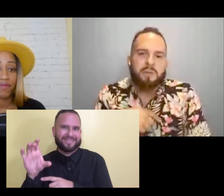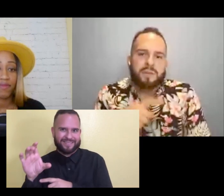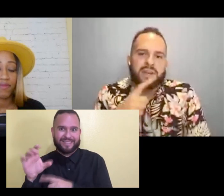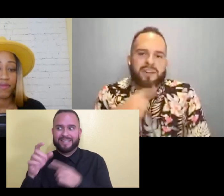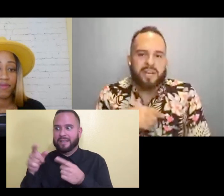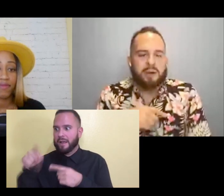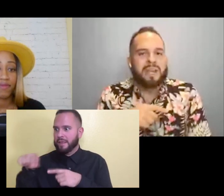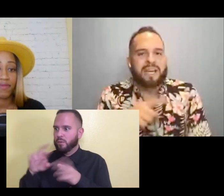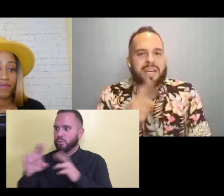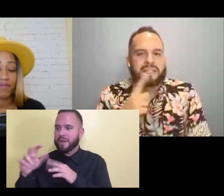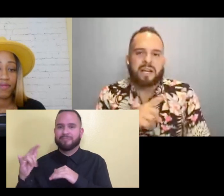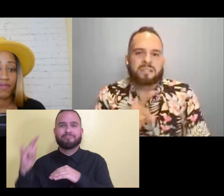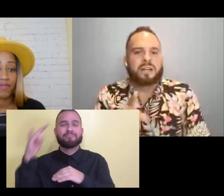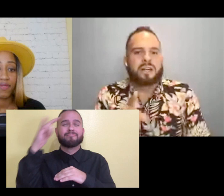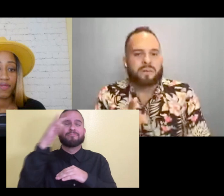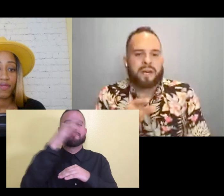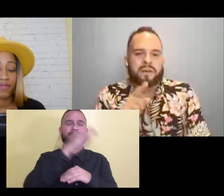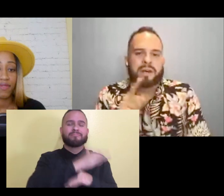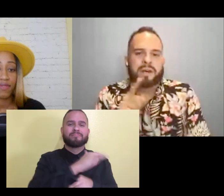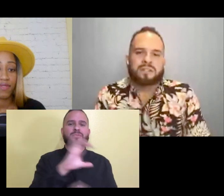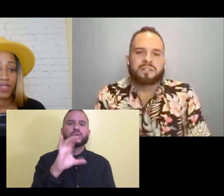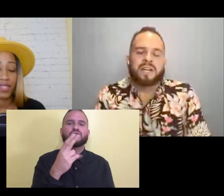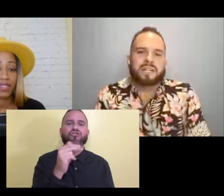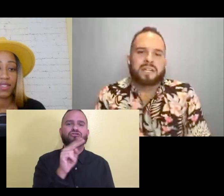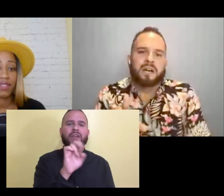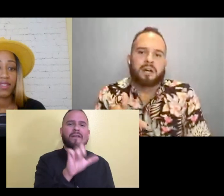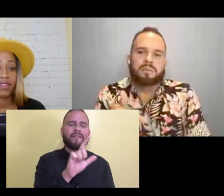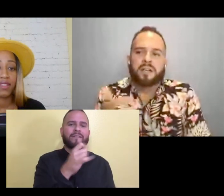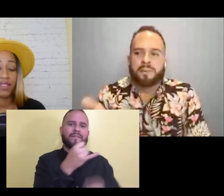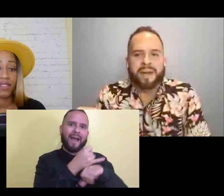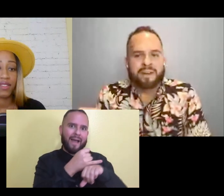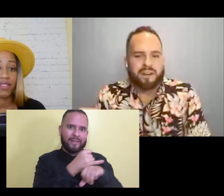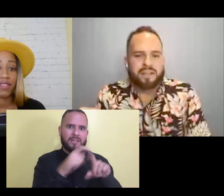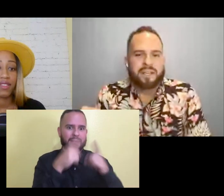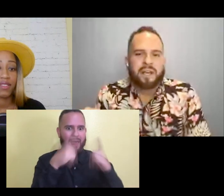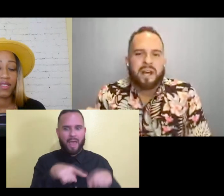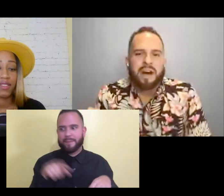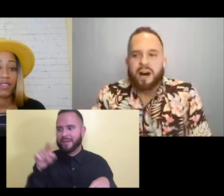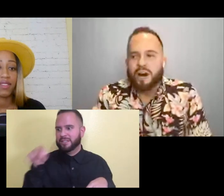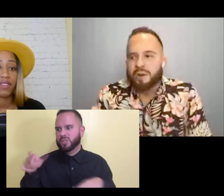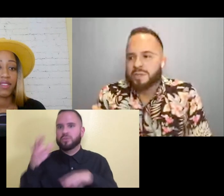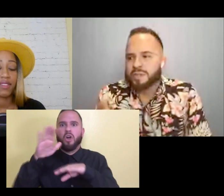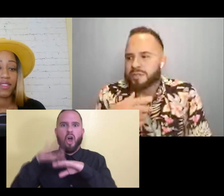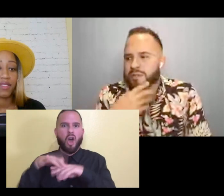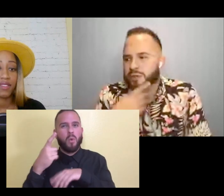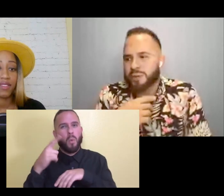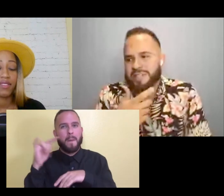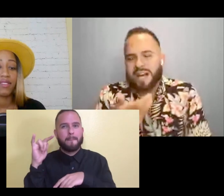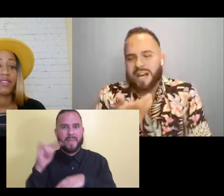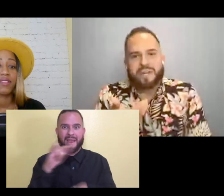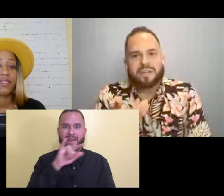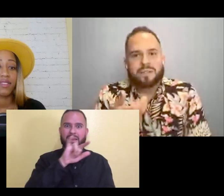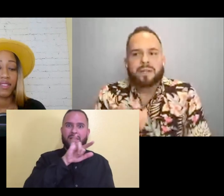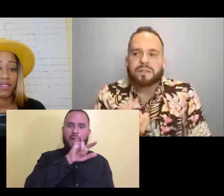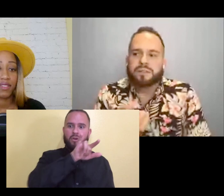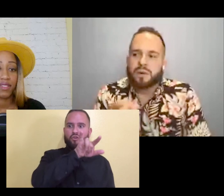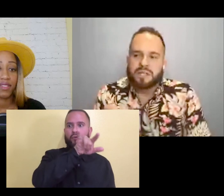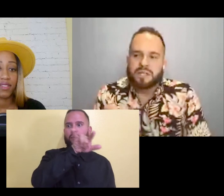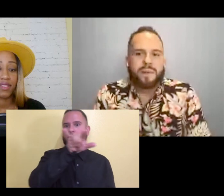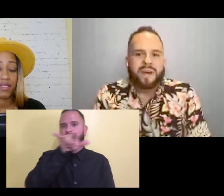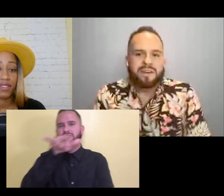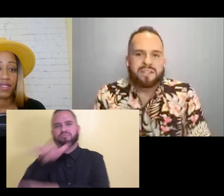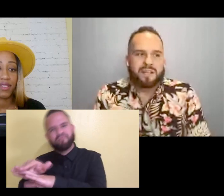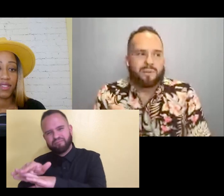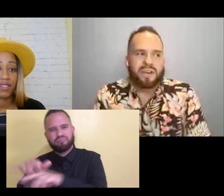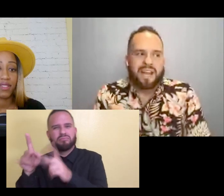just happened to be on that plane that got turned around and got struck in the Pentagon. So it's just super sad because you hear the stories